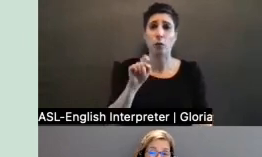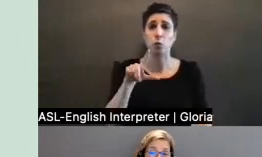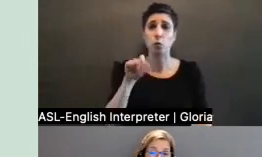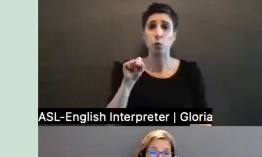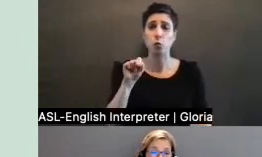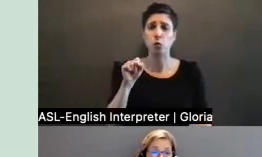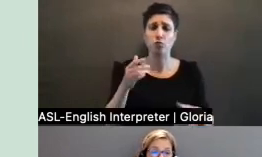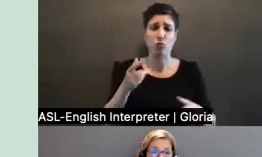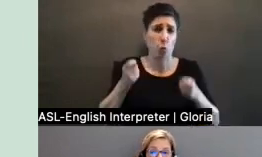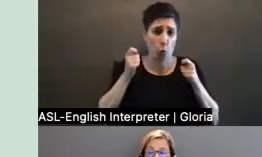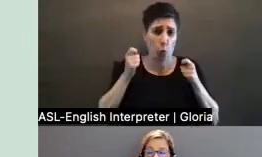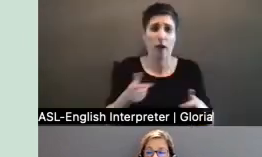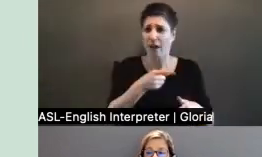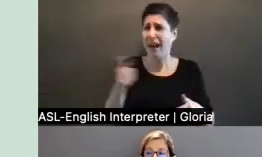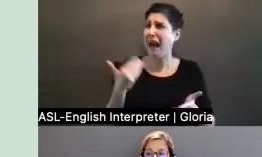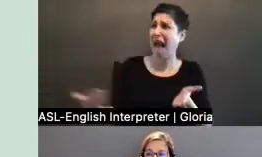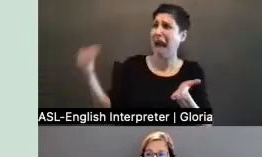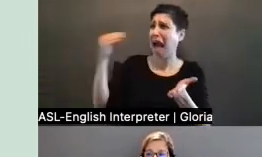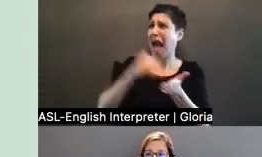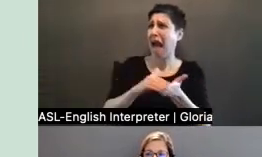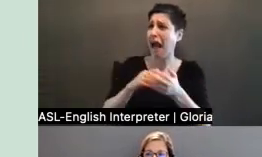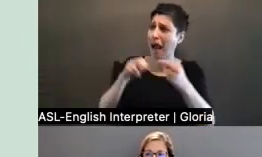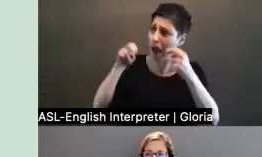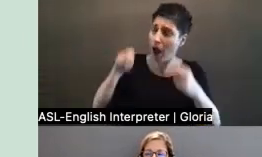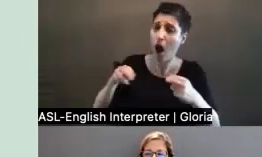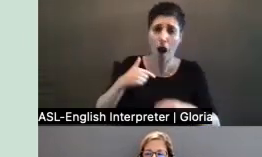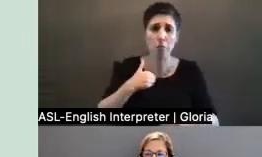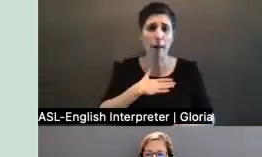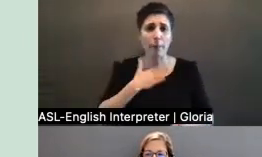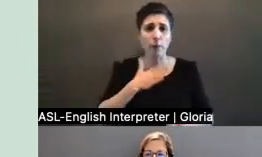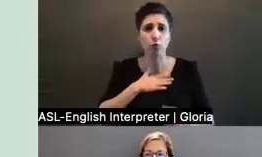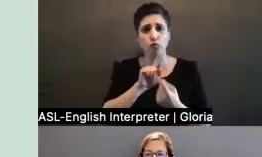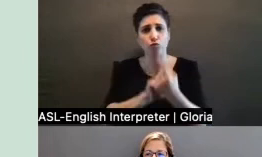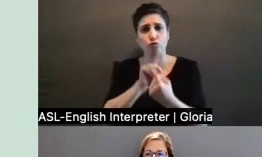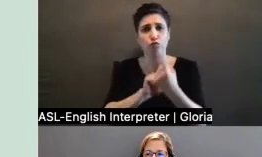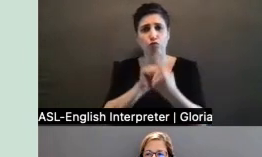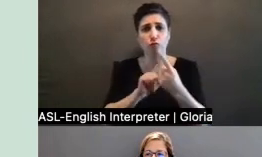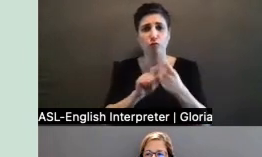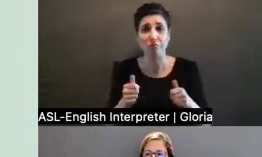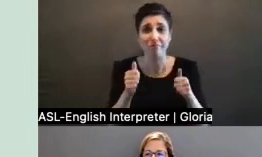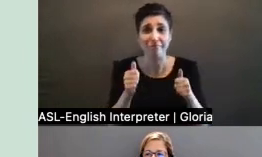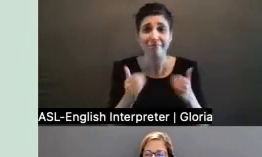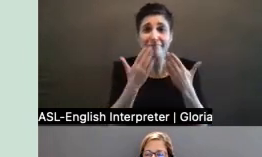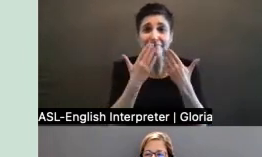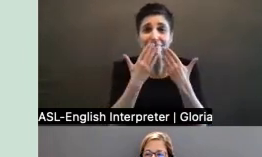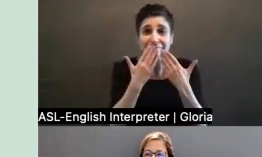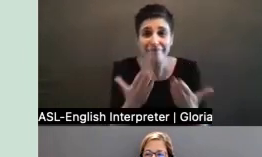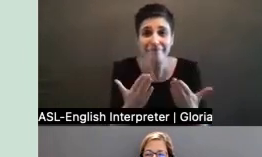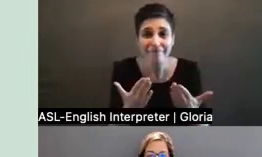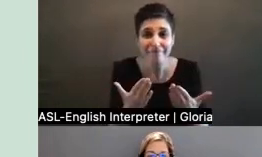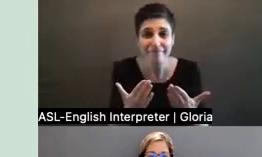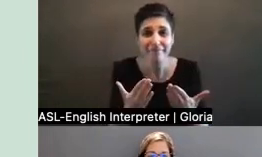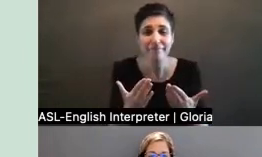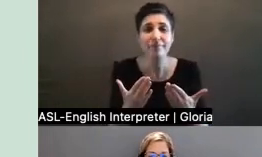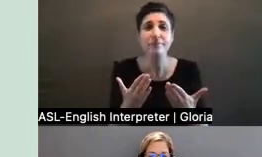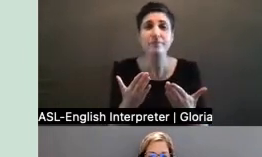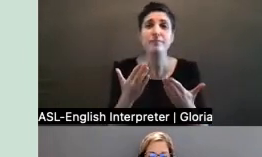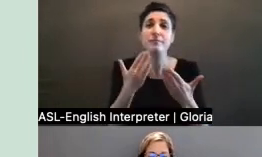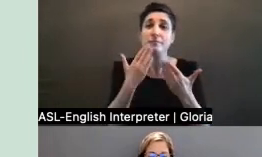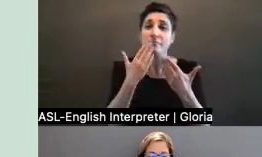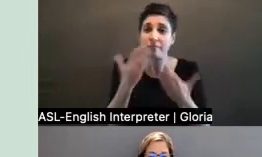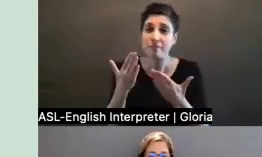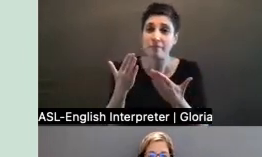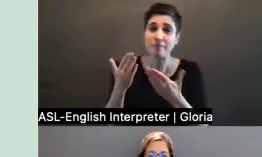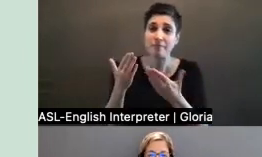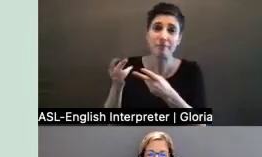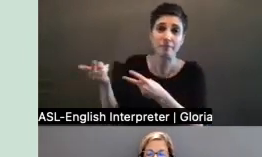that one-on-one as well. Okay. And that's it for today. Let's take a chance to thank our amazing interpreters